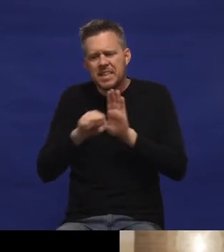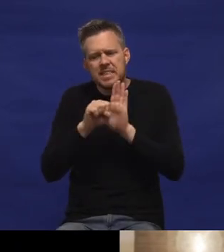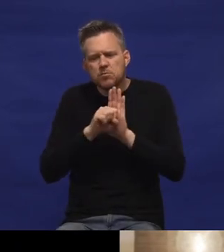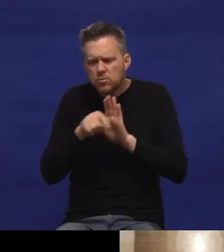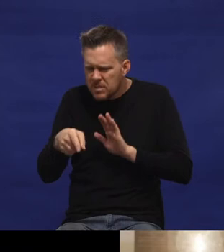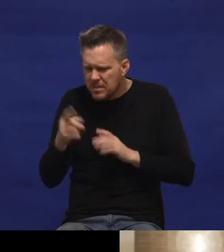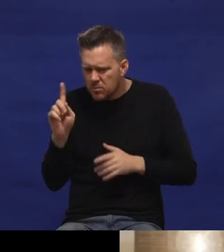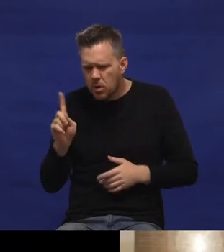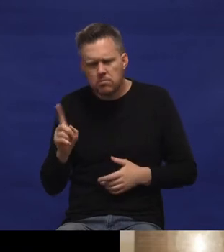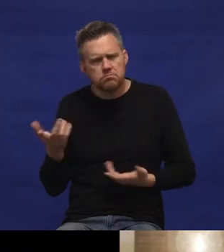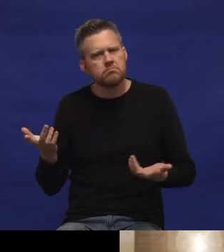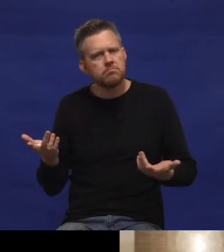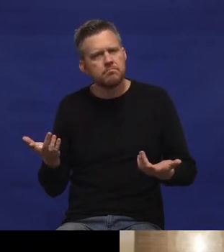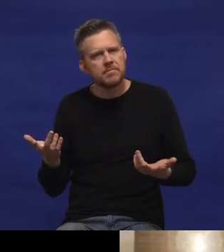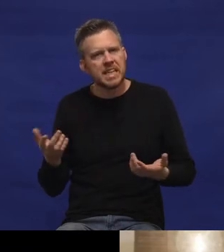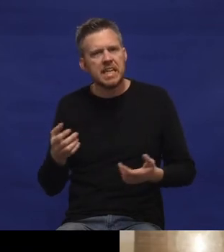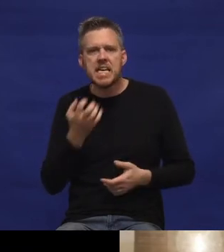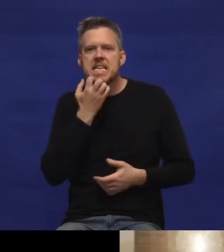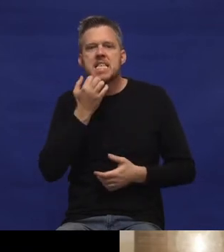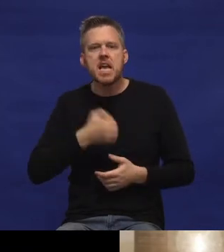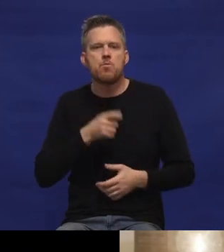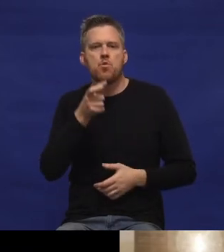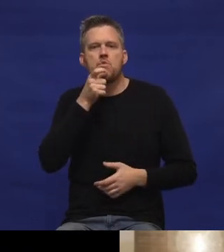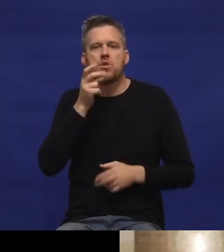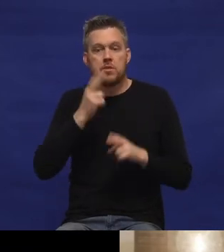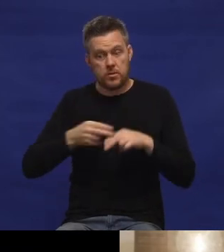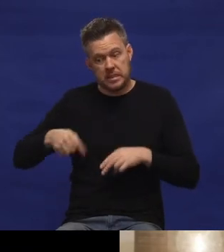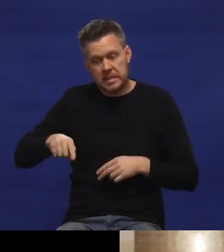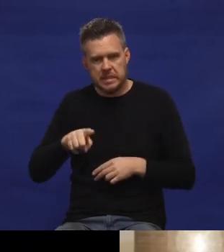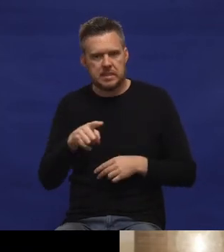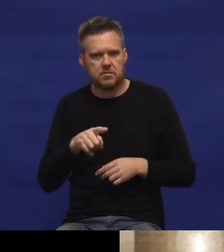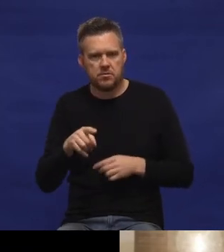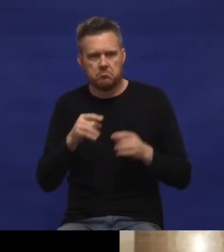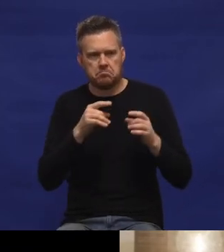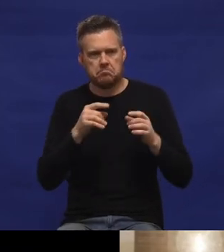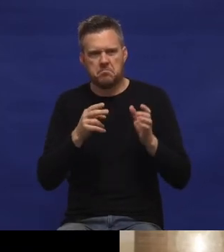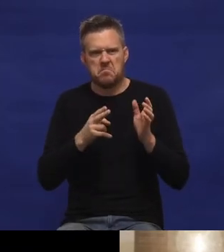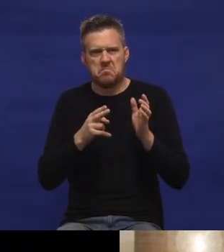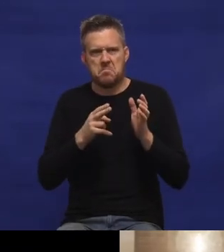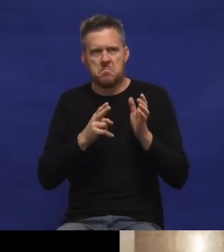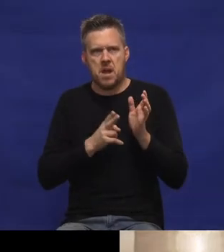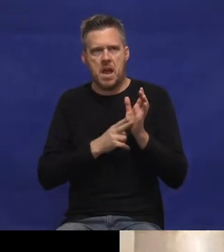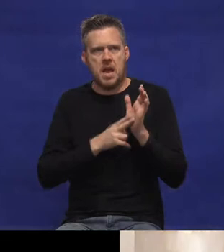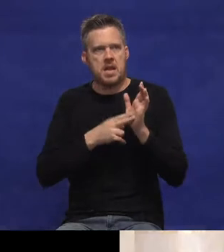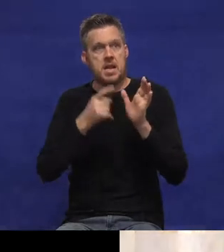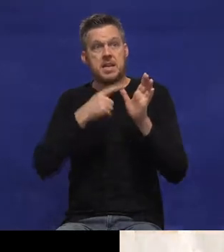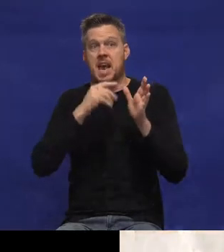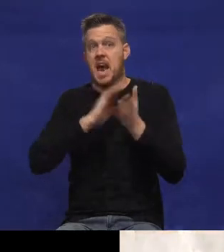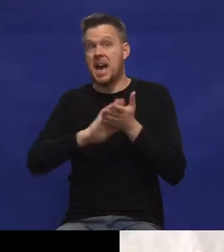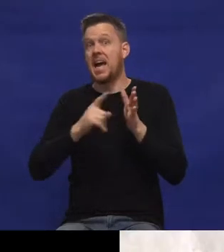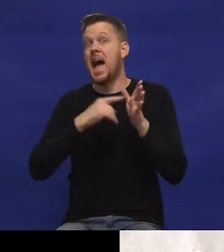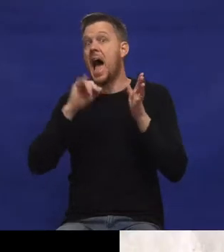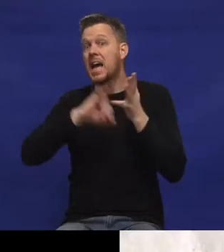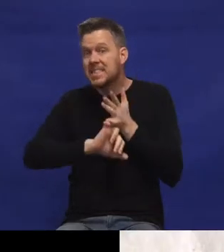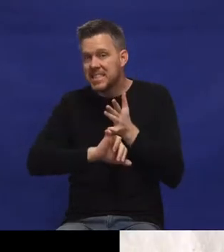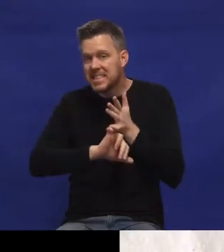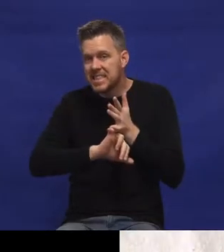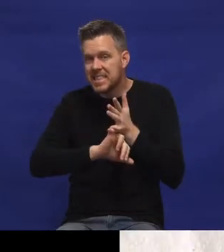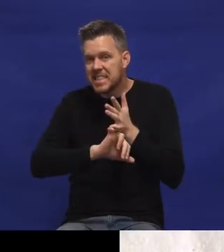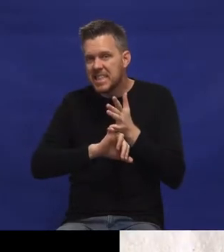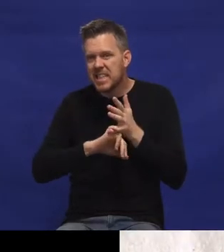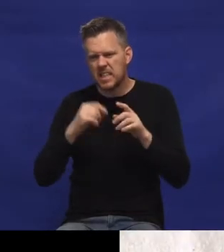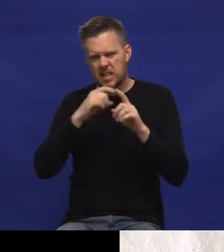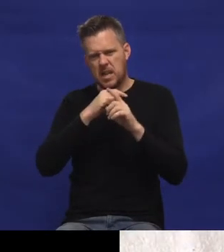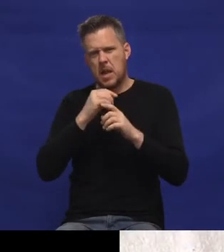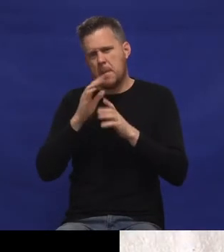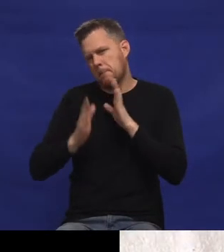symbolize? Well, the Hebrew word for snake is nachesh. And nachesh is actually an interesting word. It's a rare word.